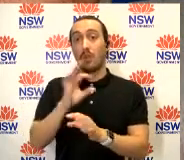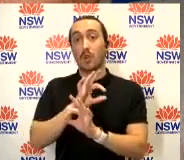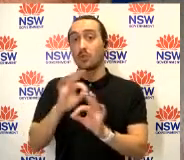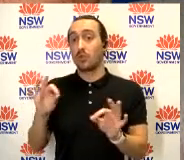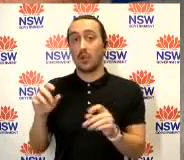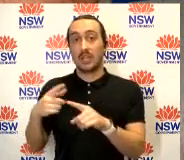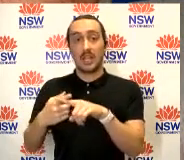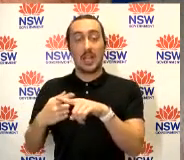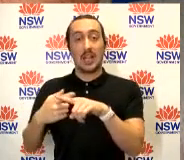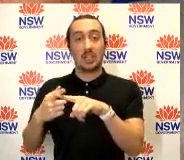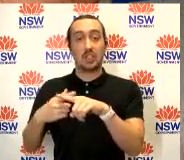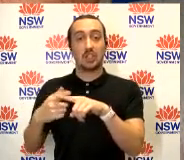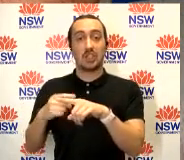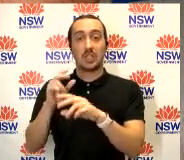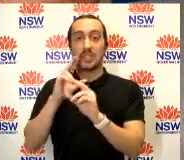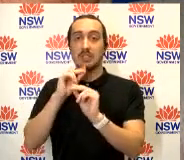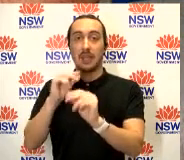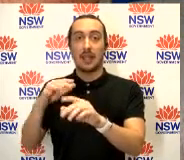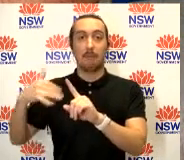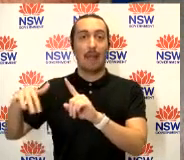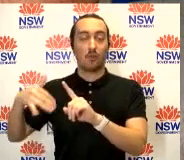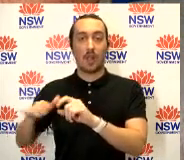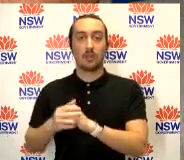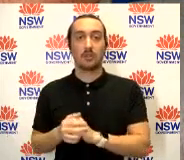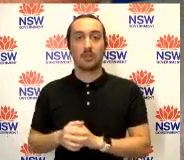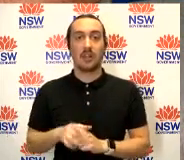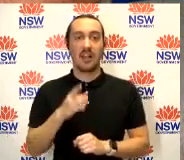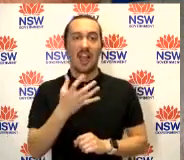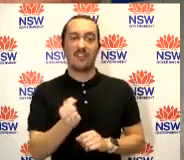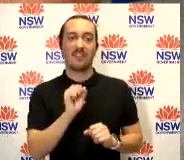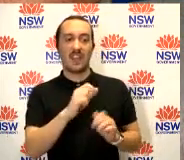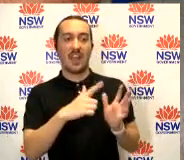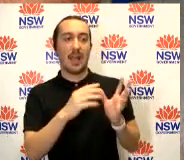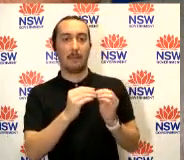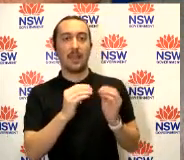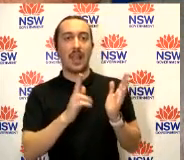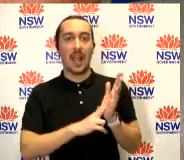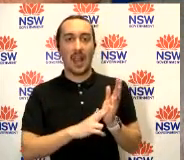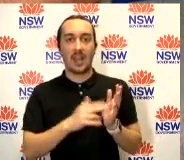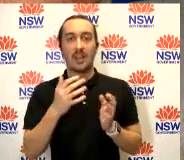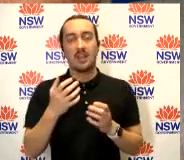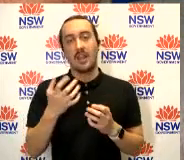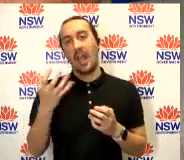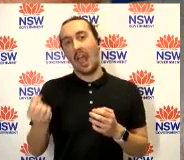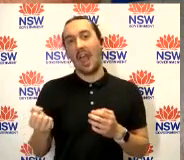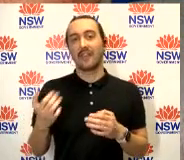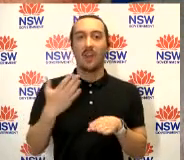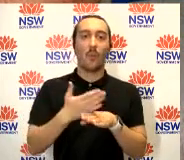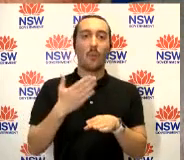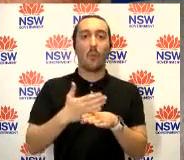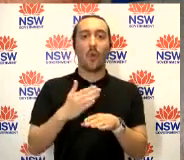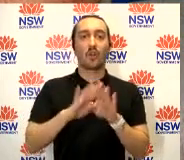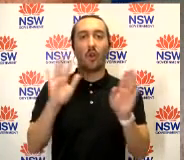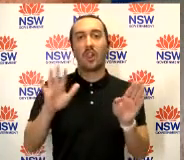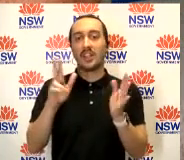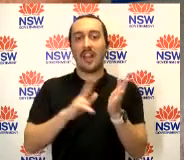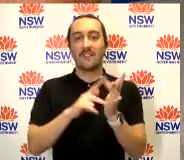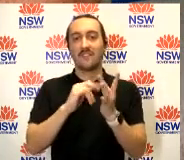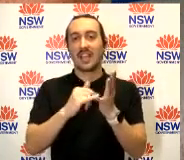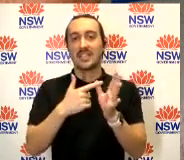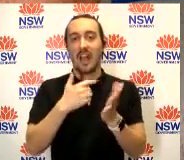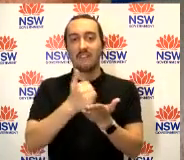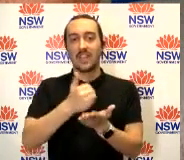they're on their own working visas. They have no idea of the risk nor the controls that is required